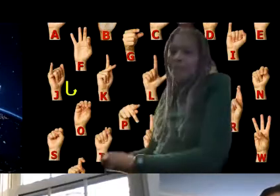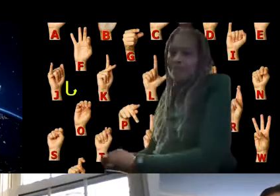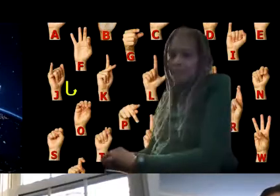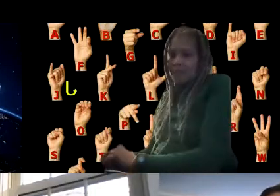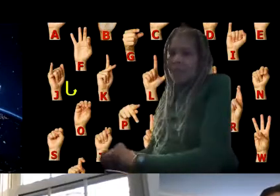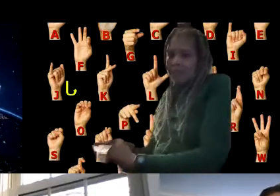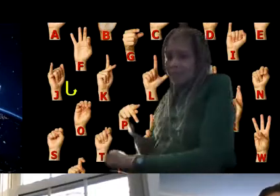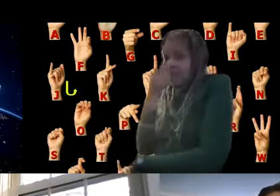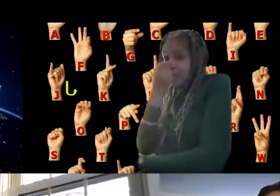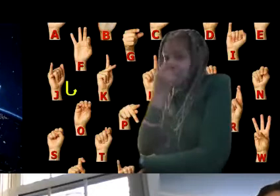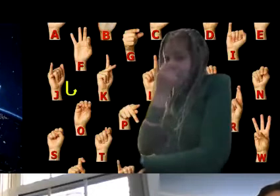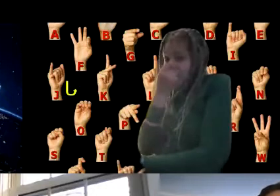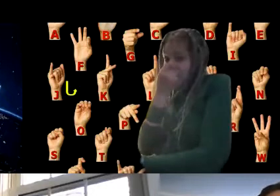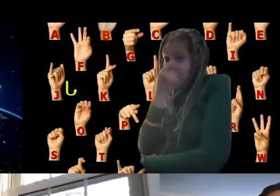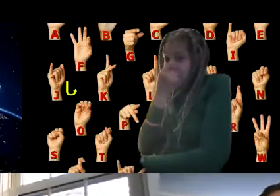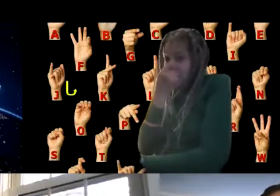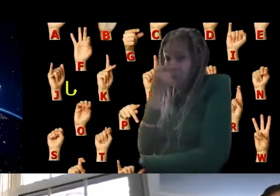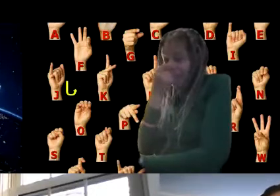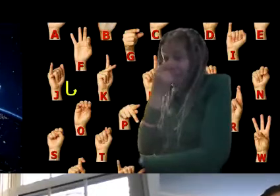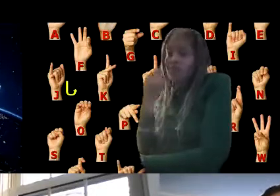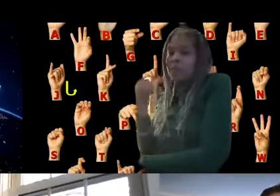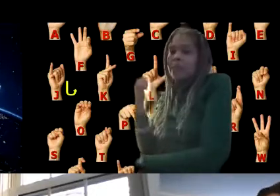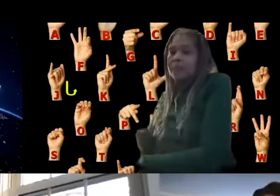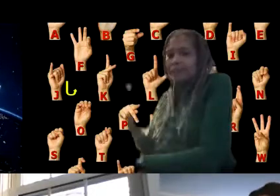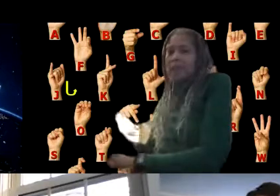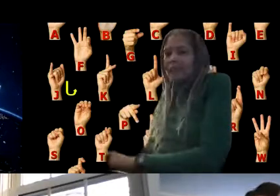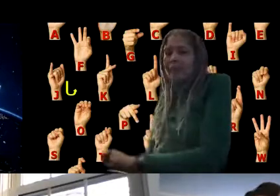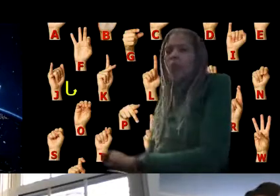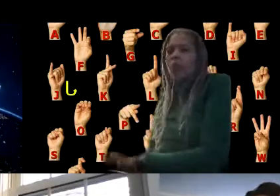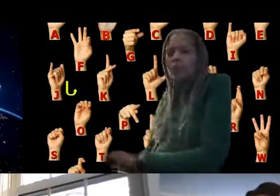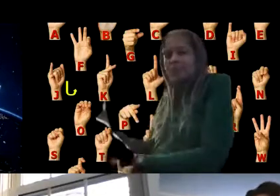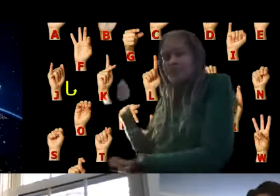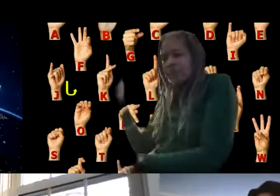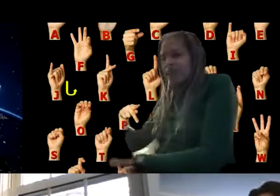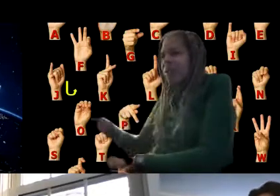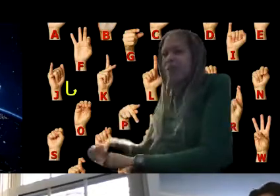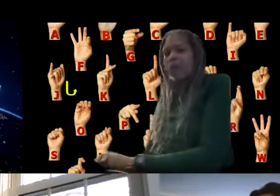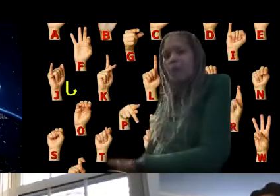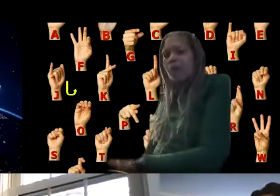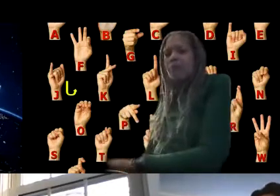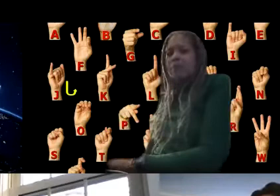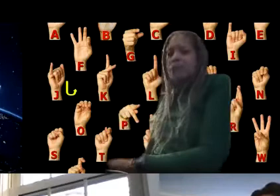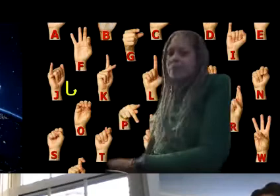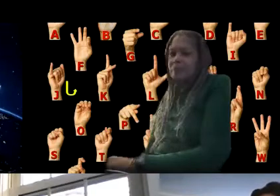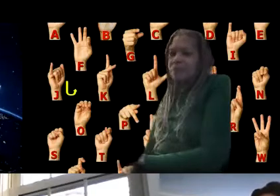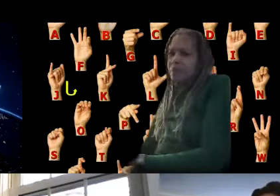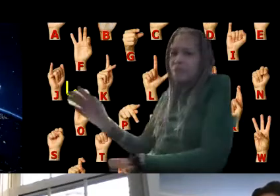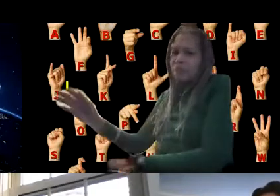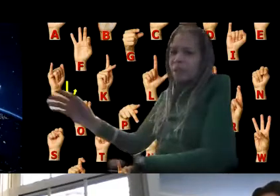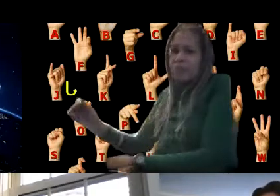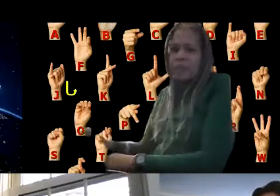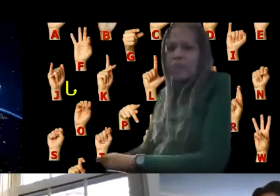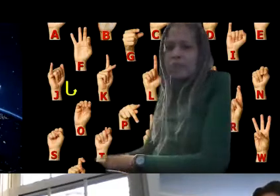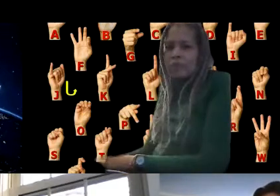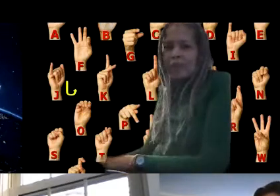be. That's power, because you can actually sit down and think that out well enough to say, oh, well, this